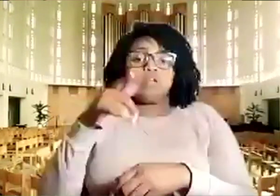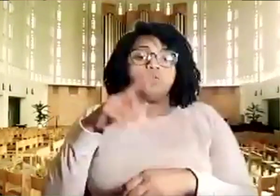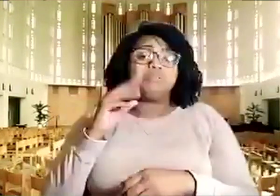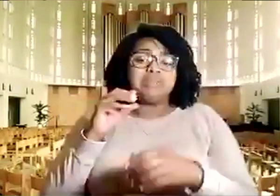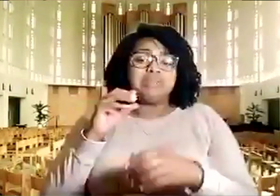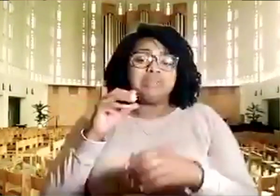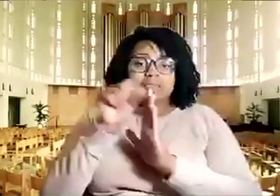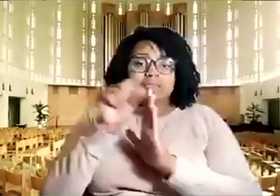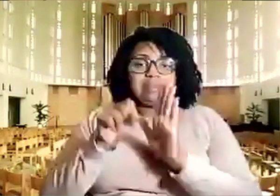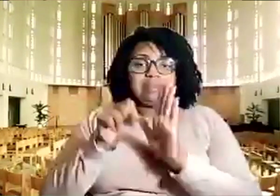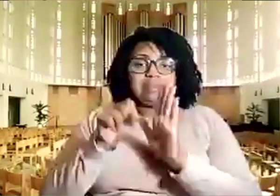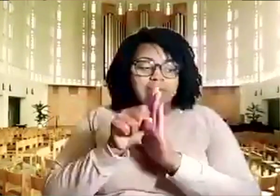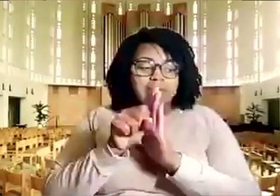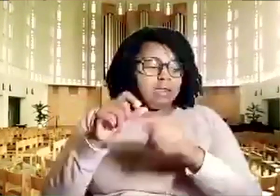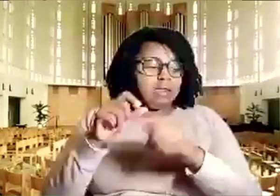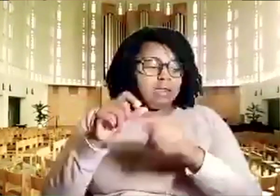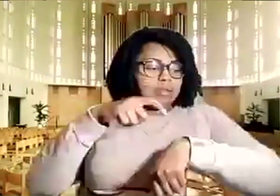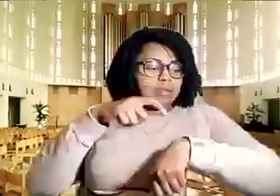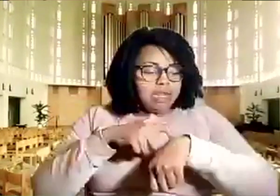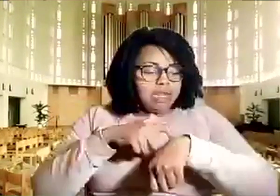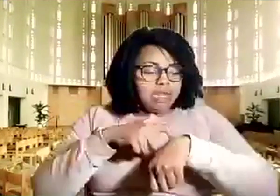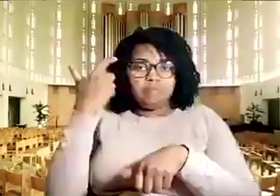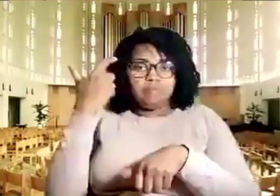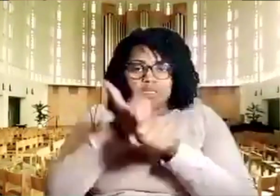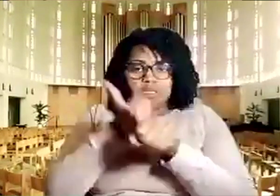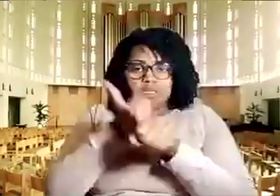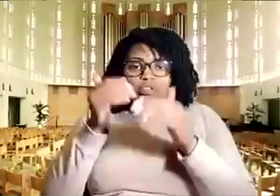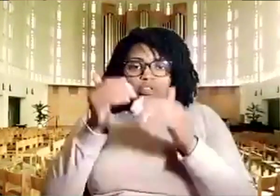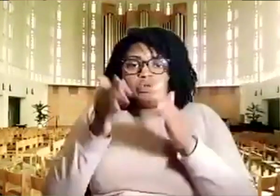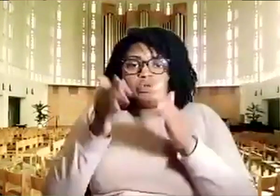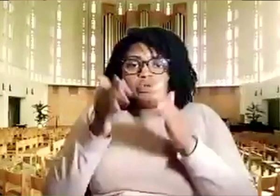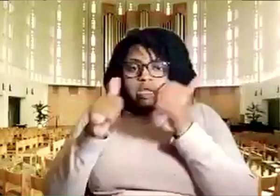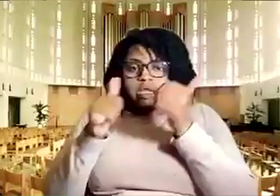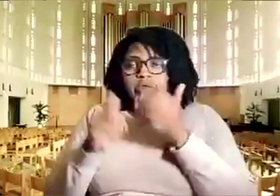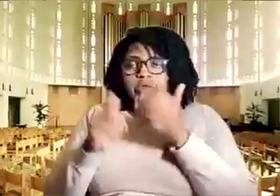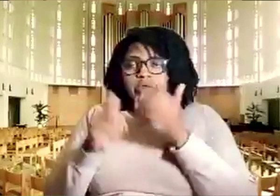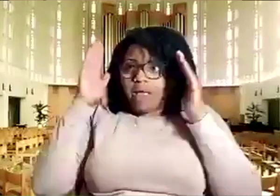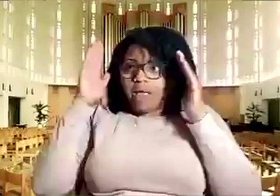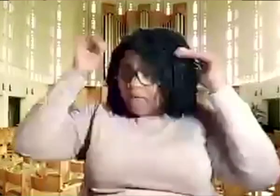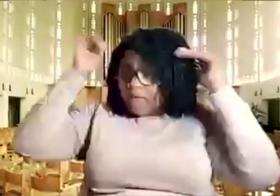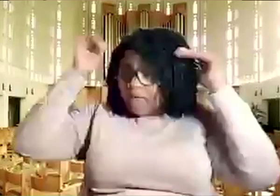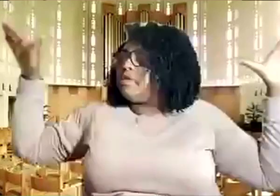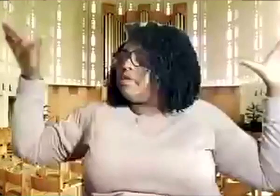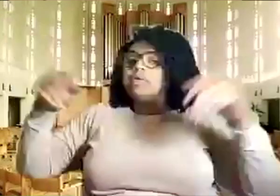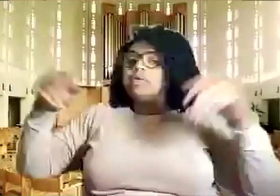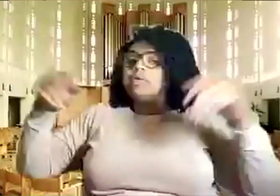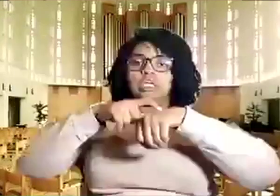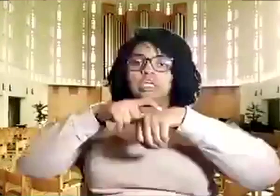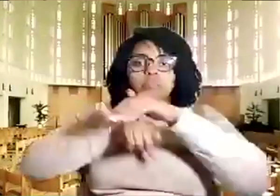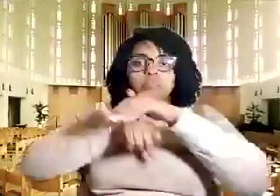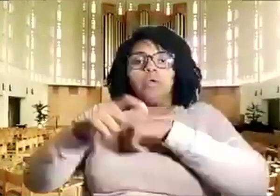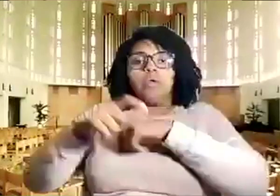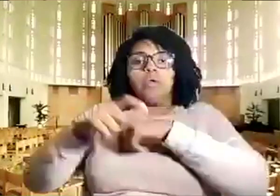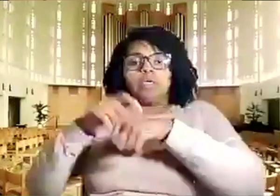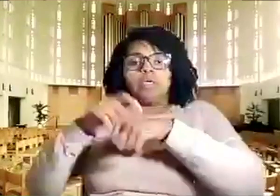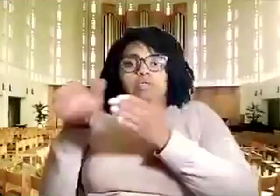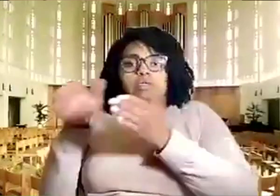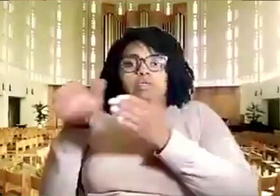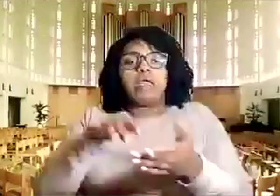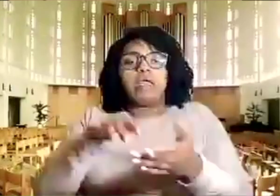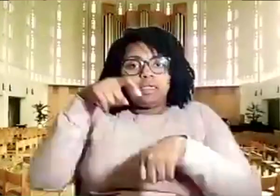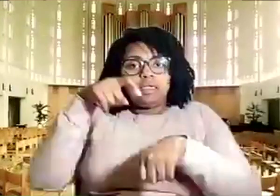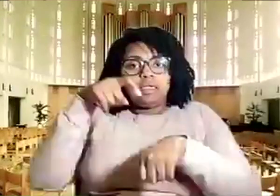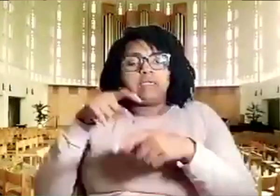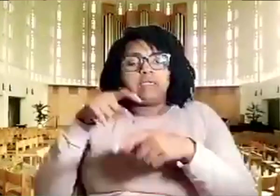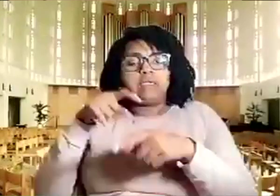heaven. A time to be born and a time to die. A time to plant and a time to pluck up that